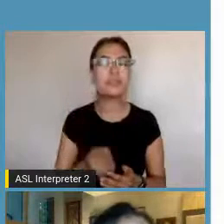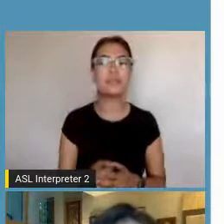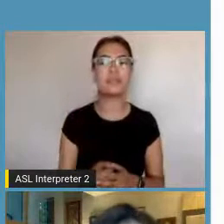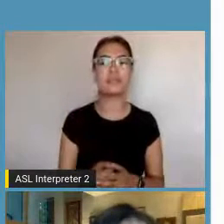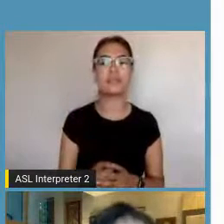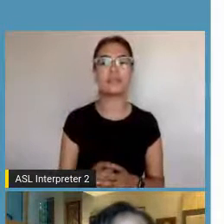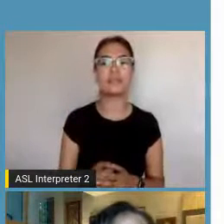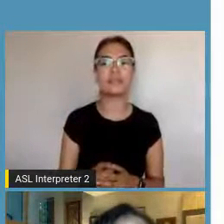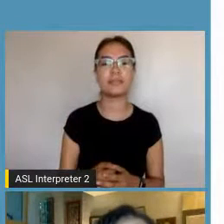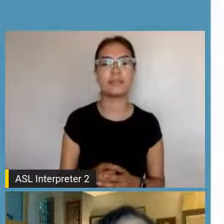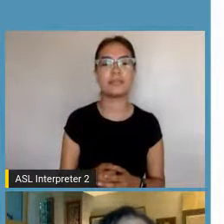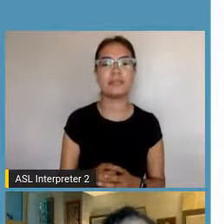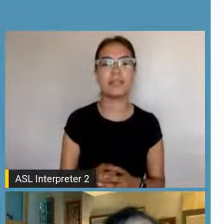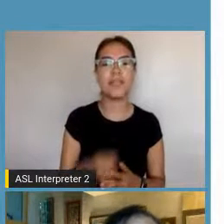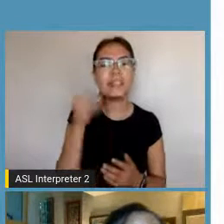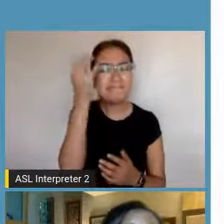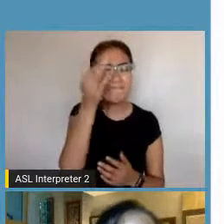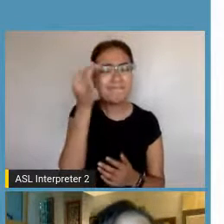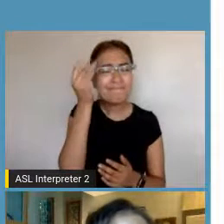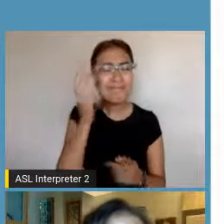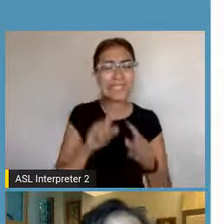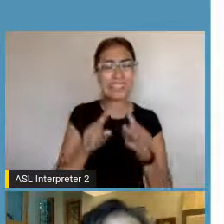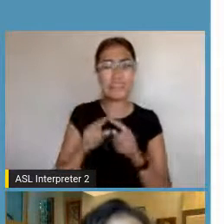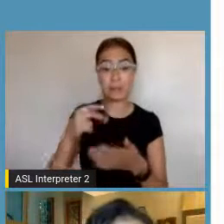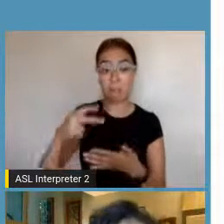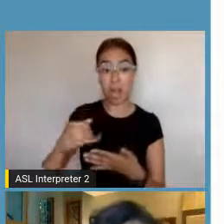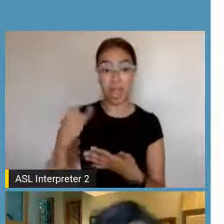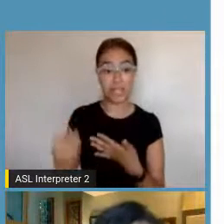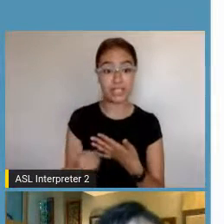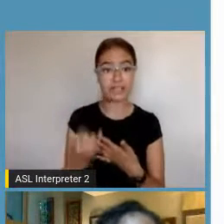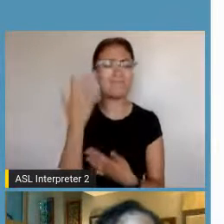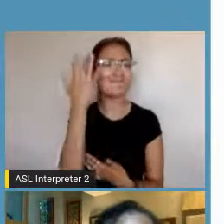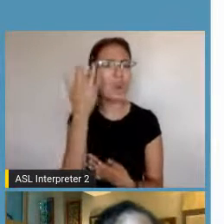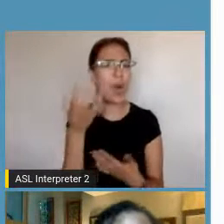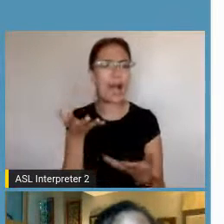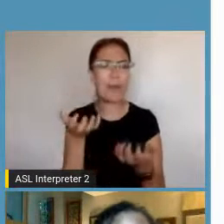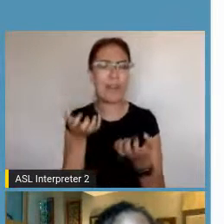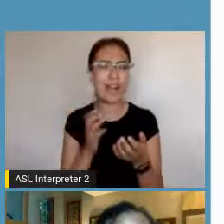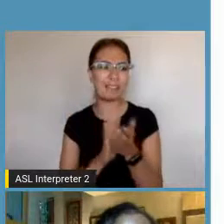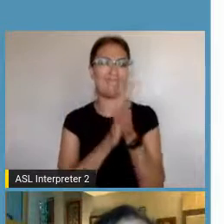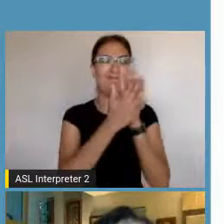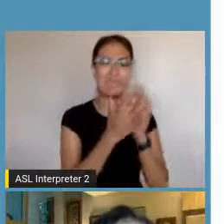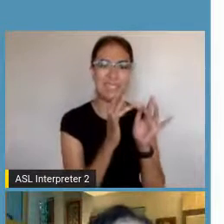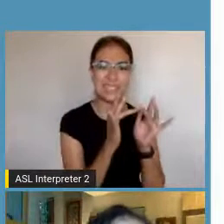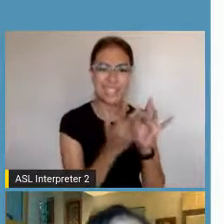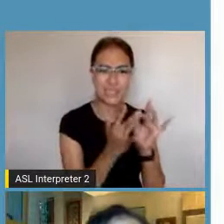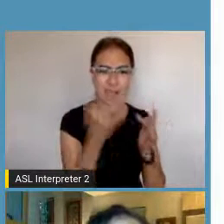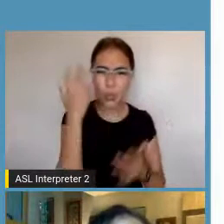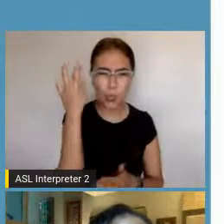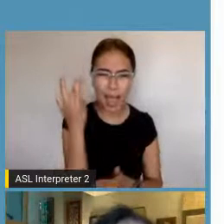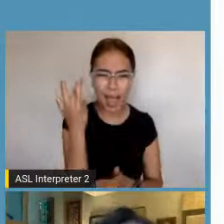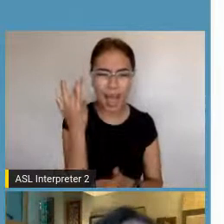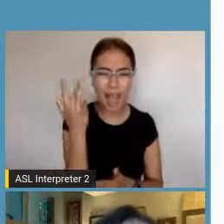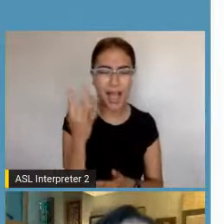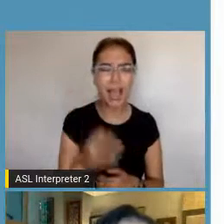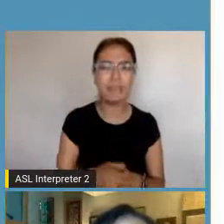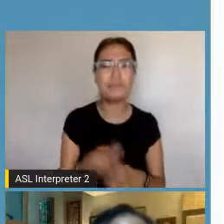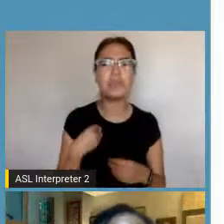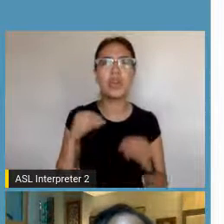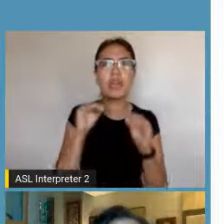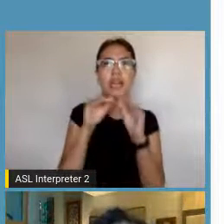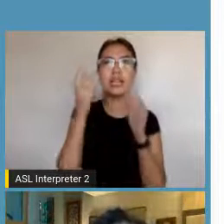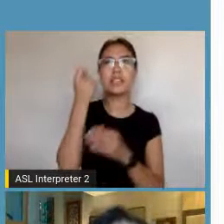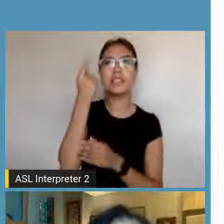as you're thinking about these projects. Do you know why you want to digitize? Do you have a clear understanding of the benefits